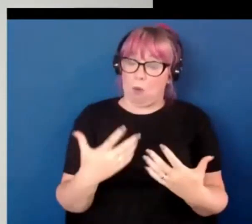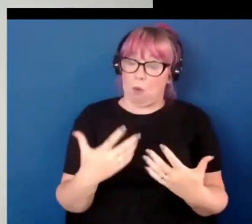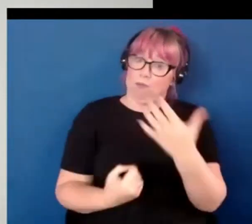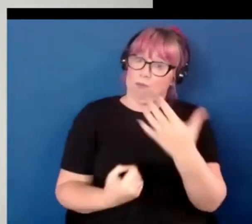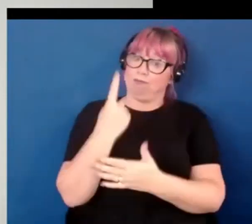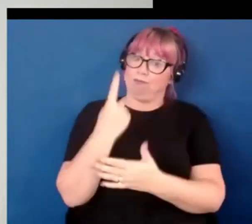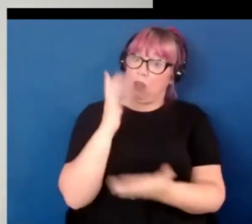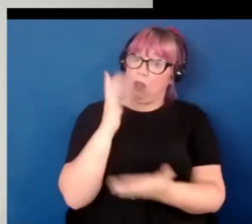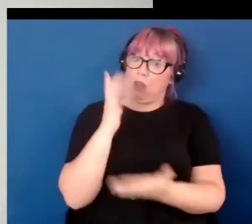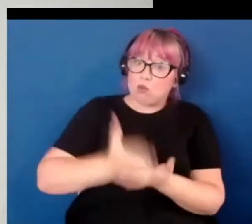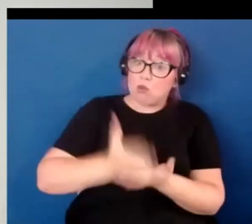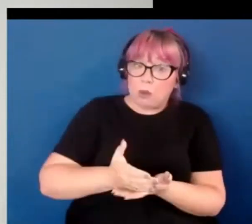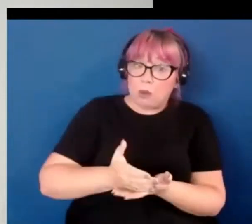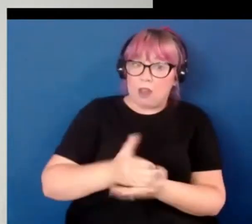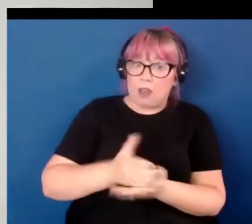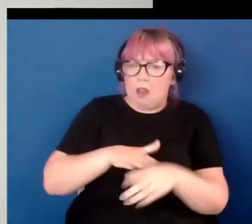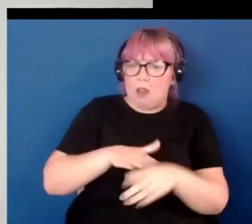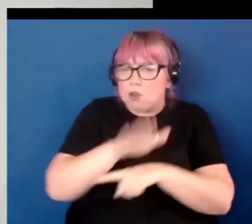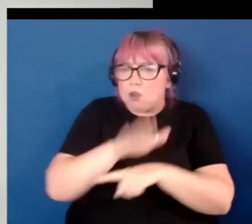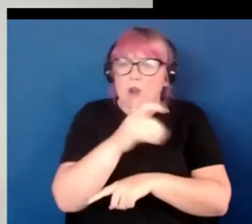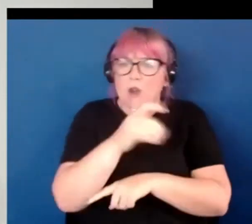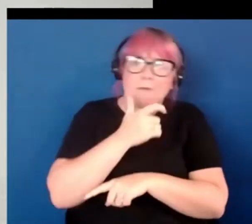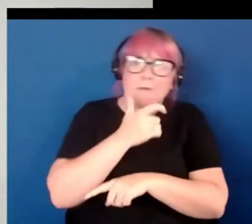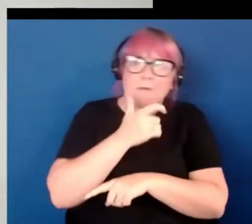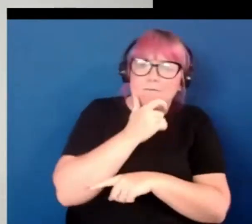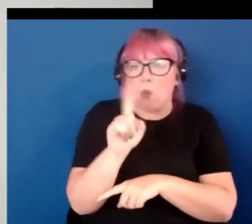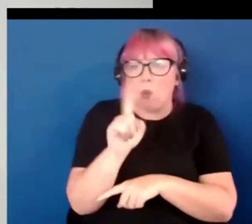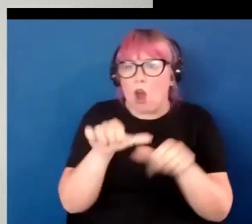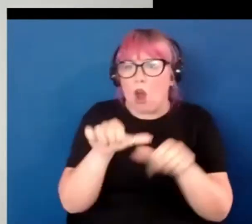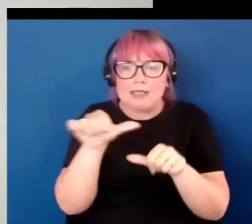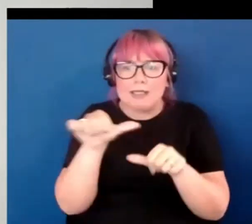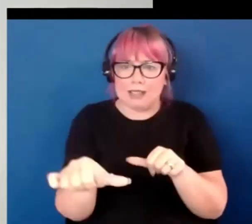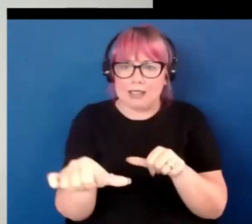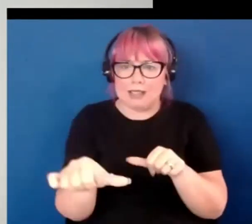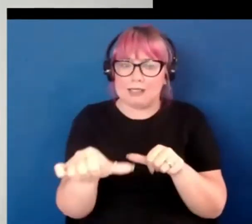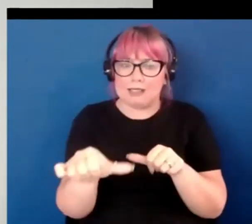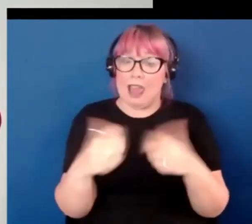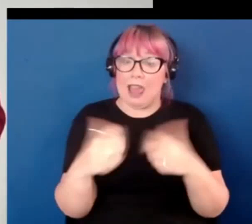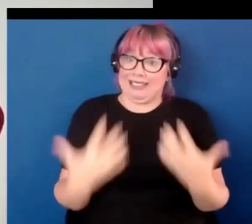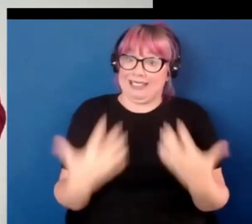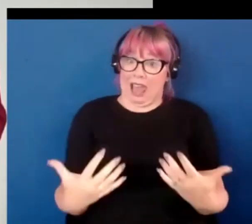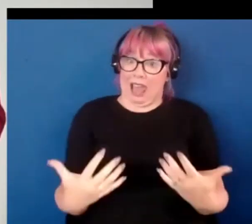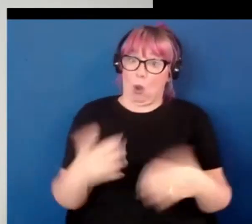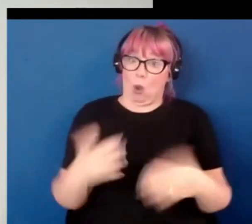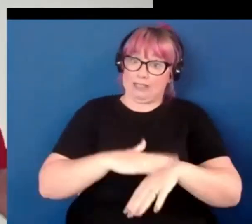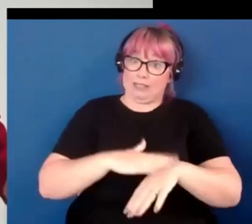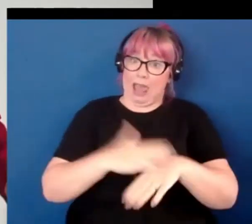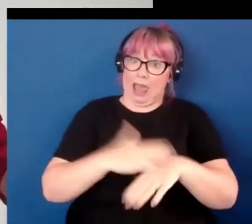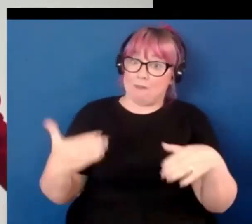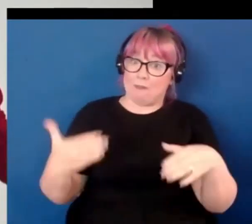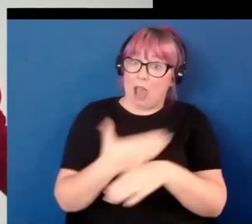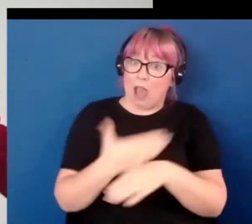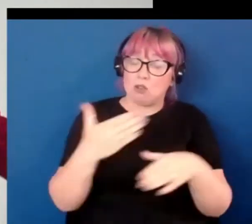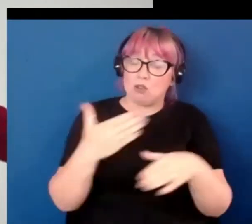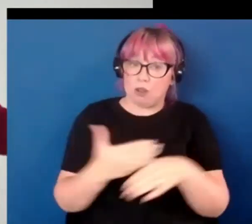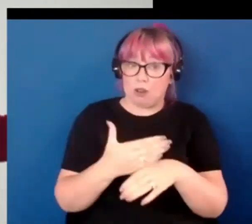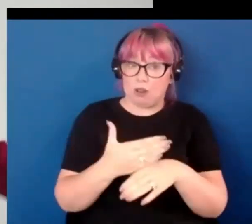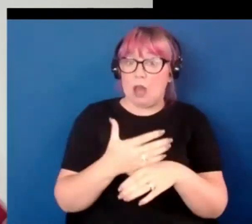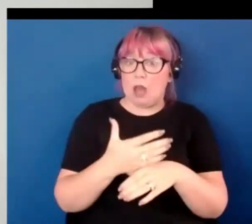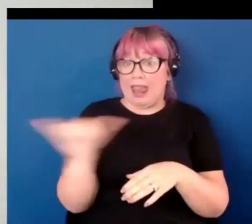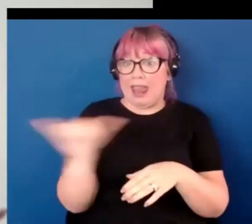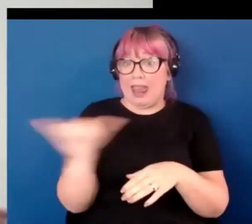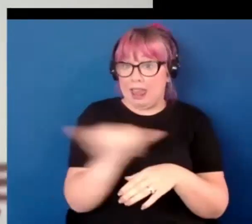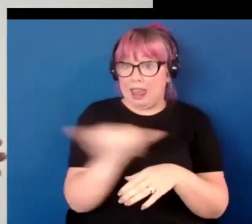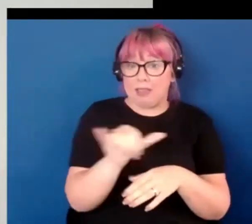for what we do next. This is the time for action, and right now, we could choose to build a new future of fellowship